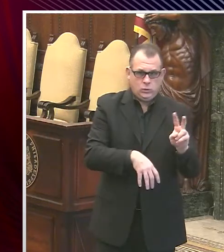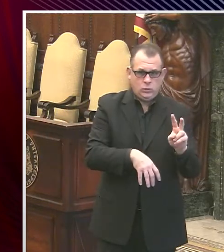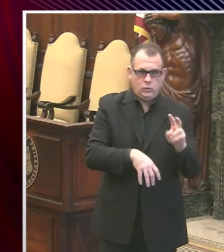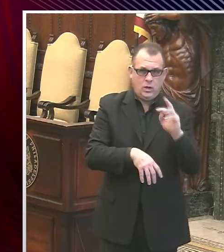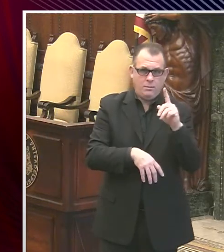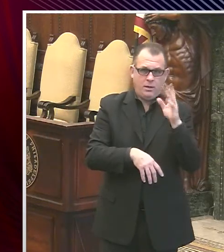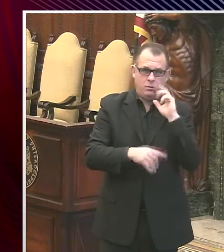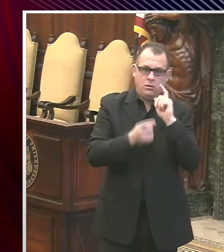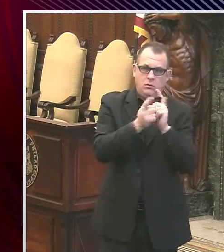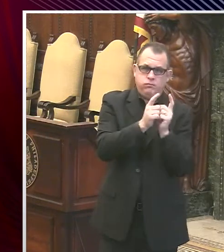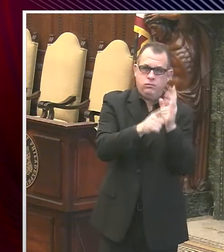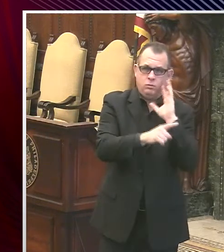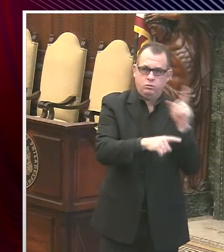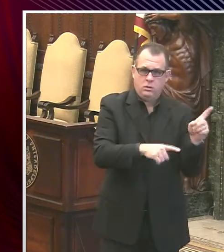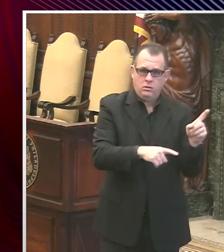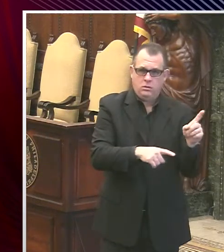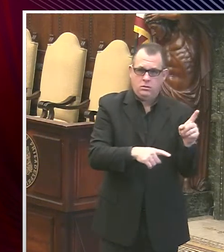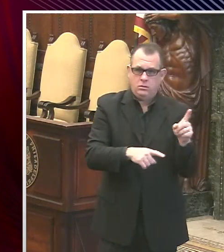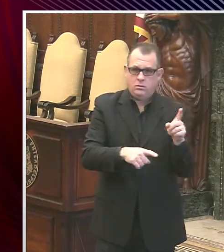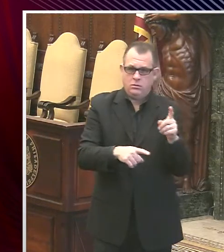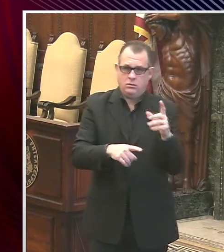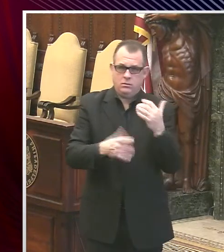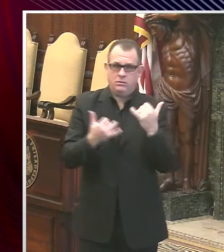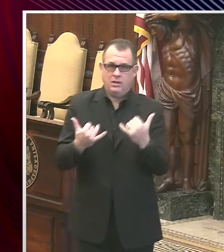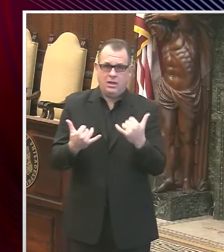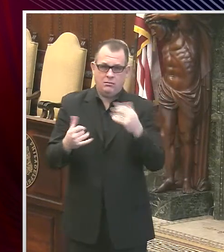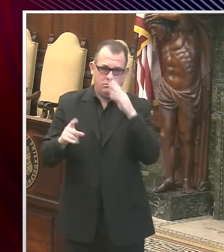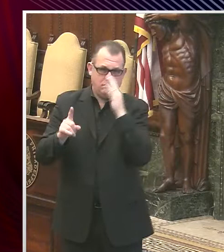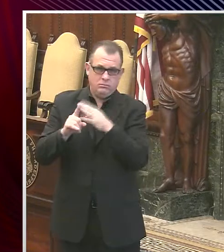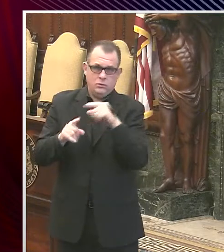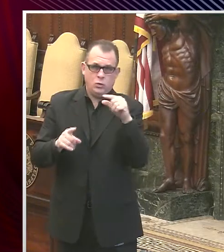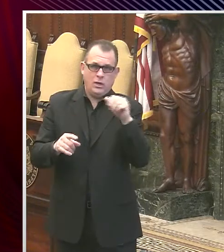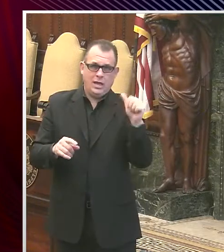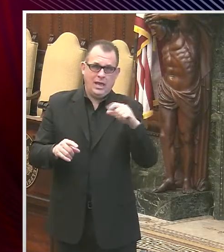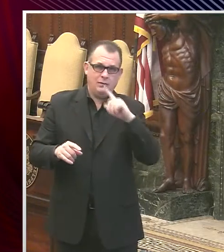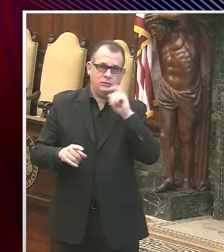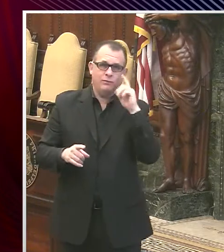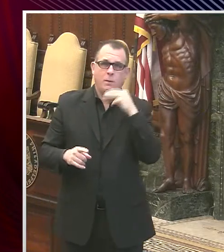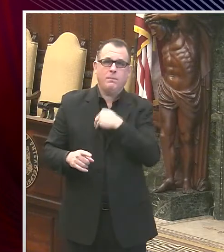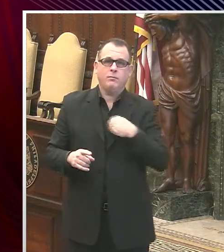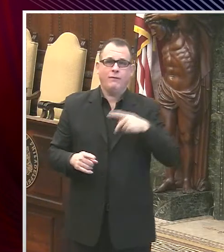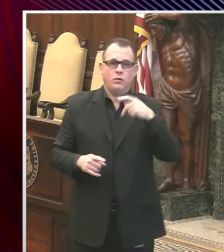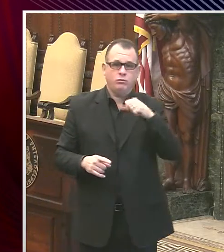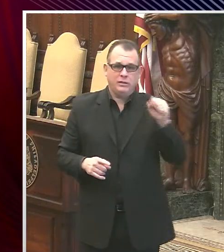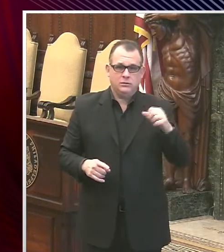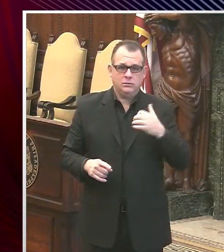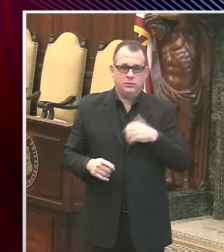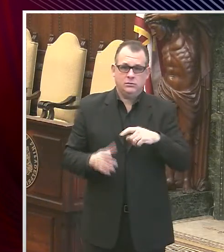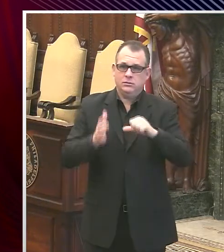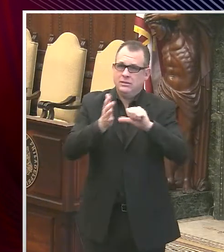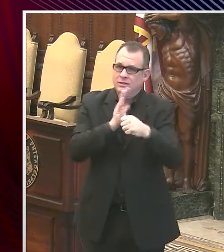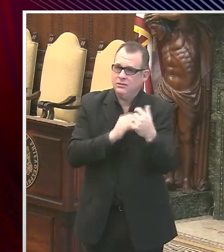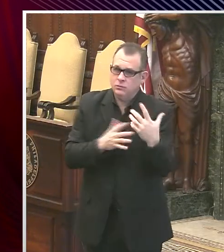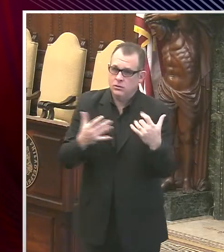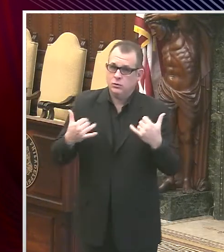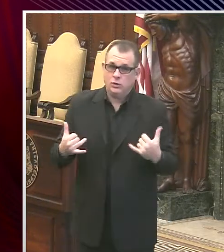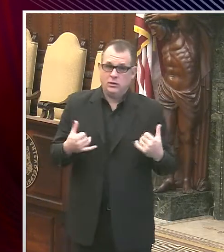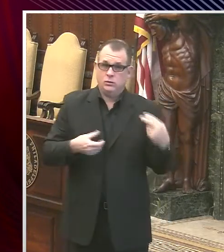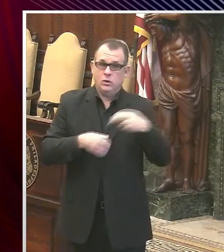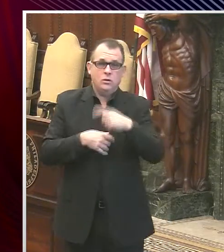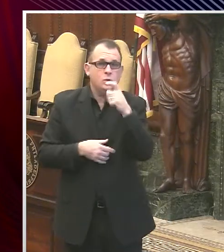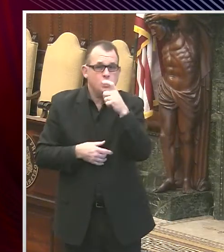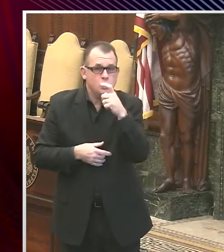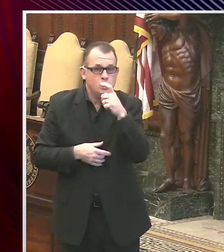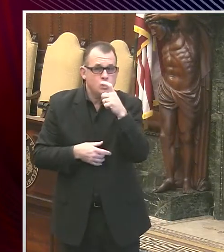p.m. And we're now going to move directly to Q&A for members of the press. I wanted to point out that today we're